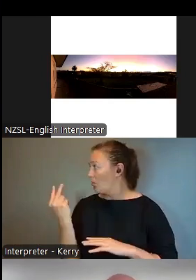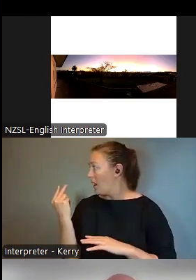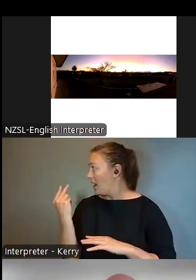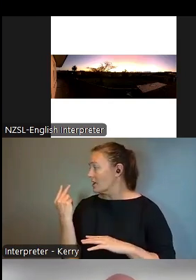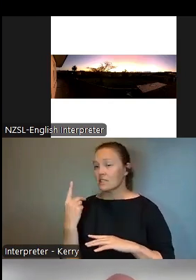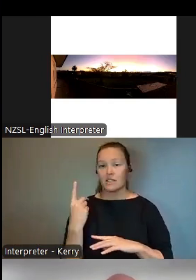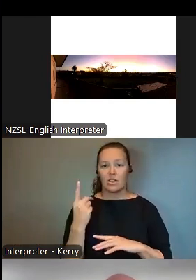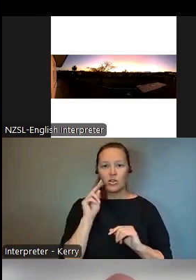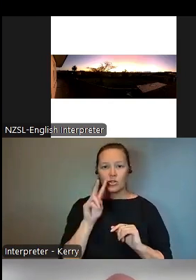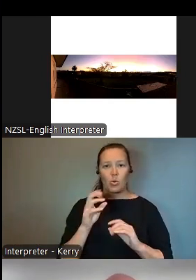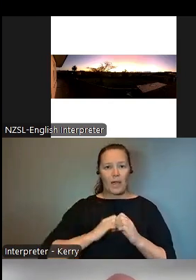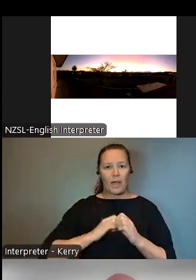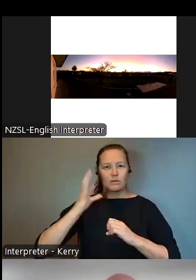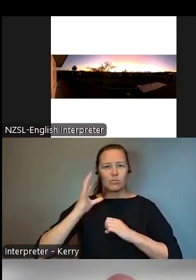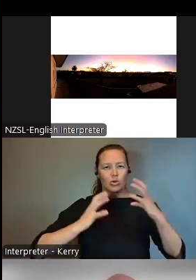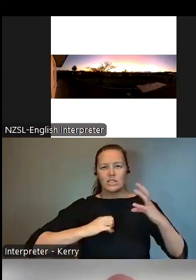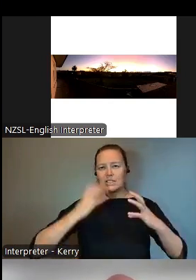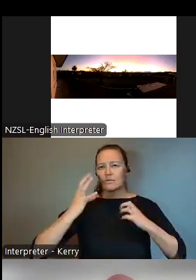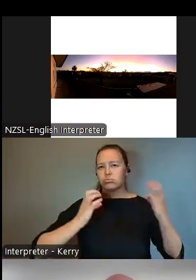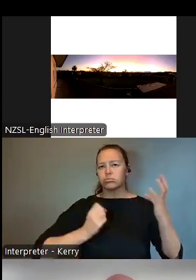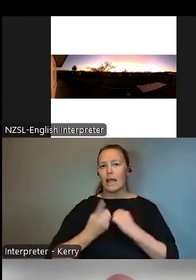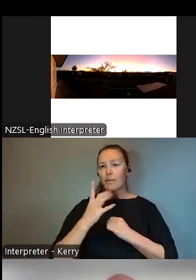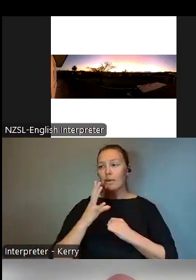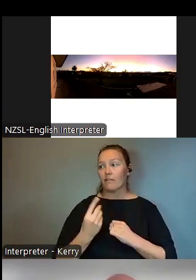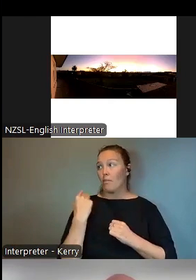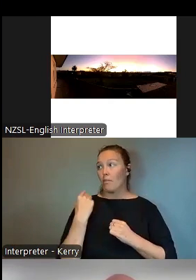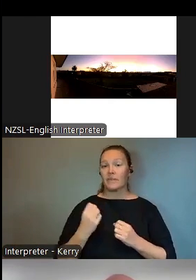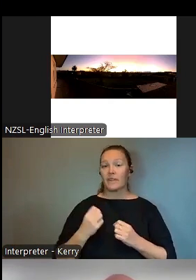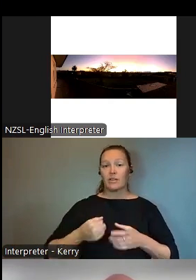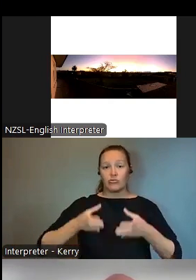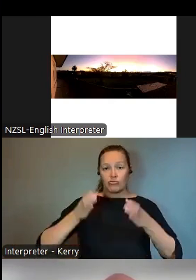the explosions going on in the oil rig. And he